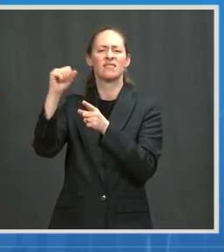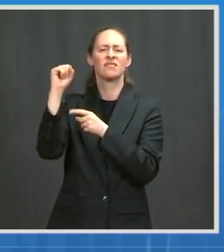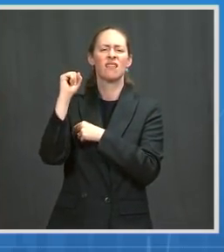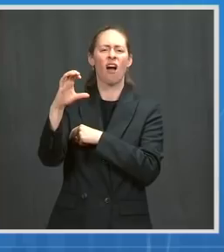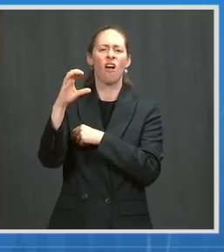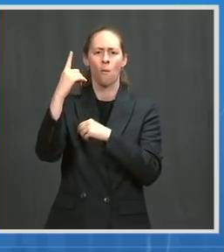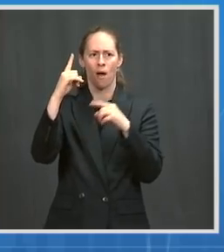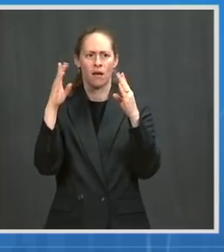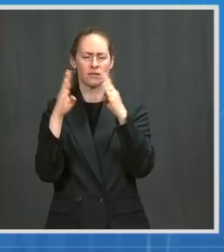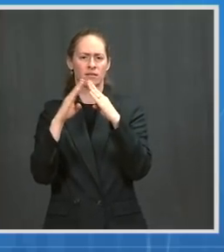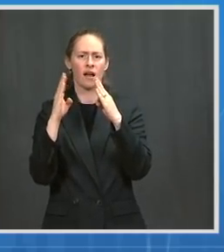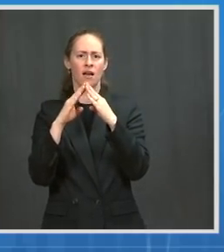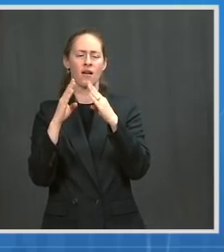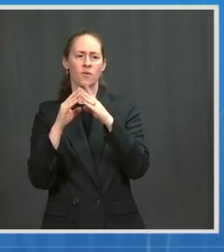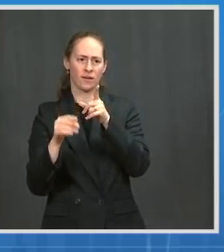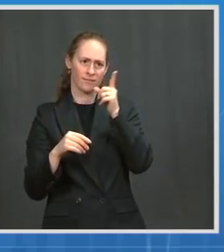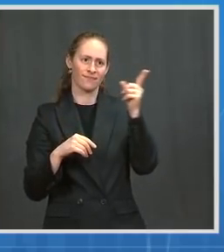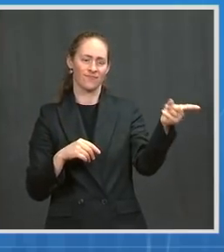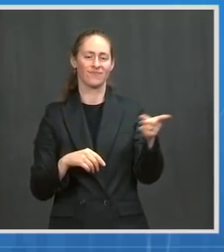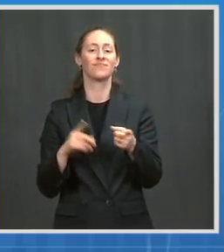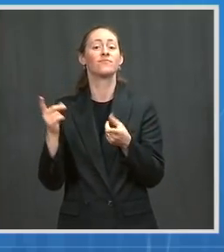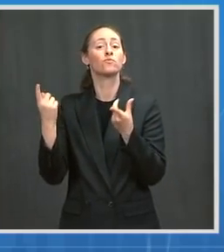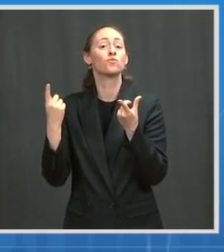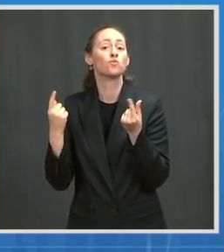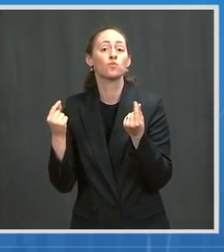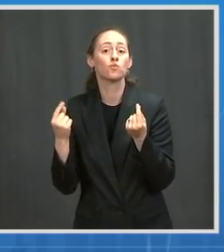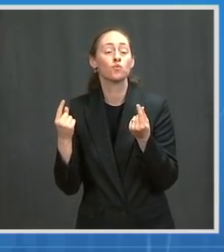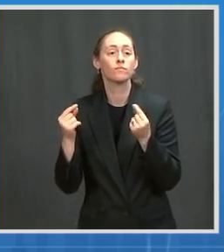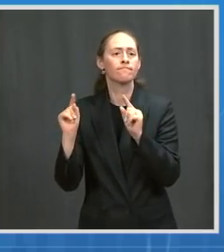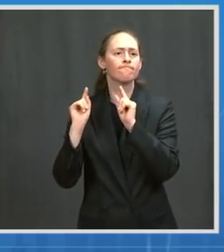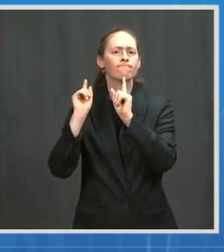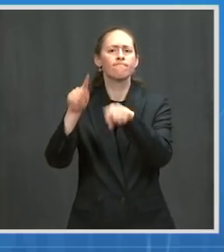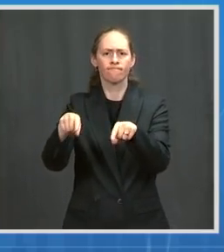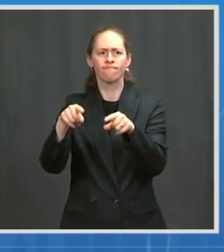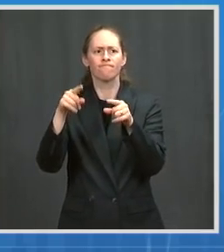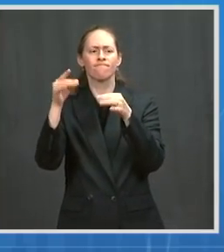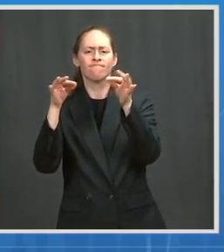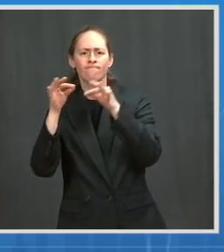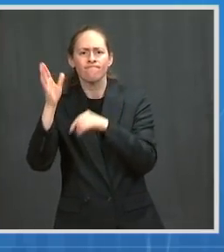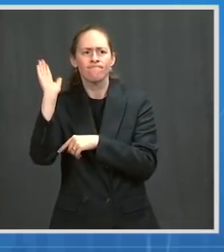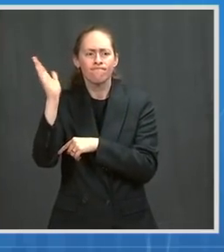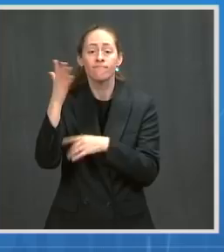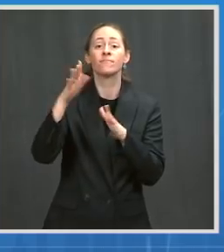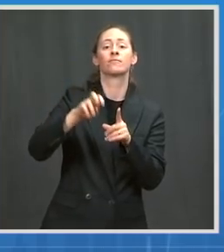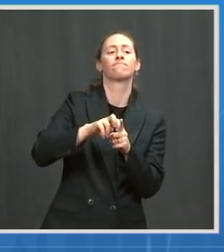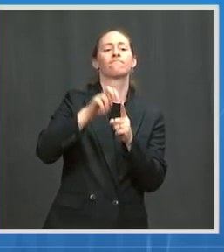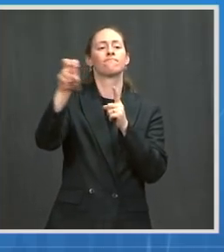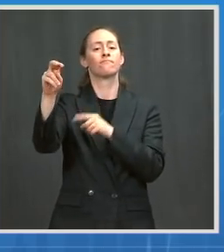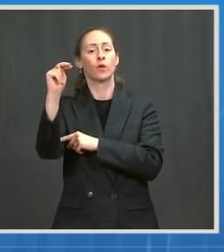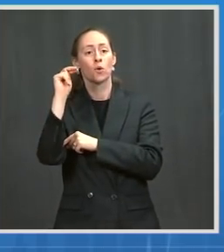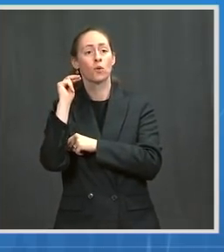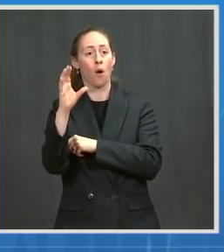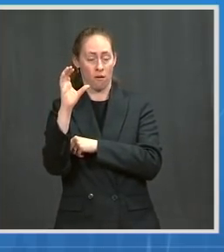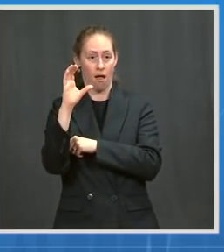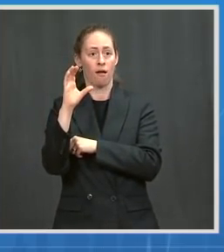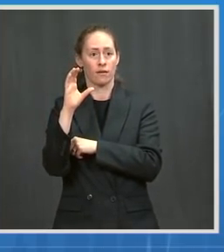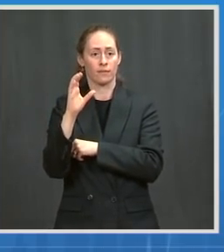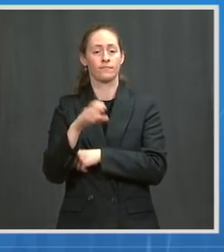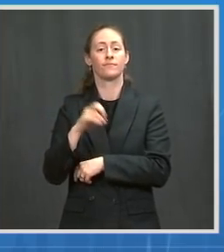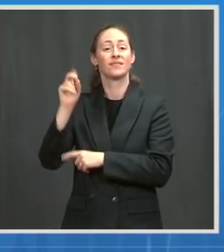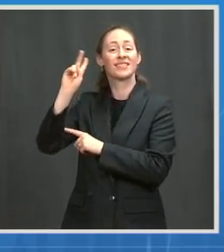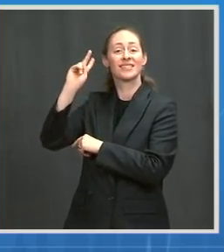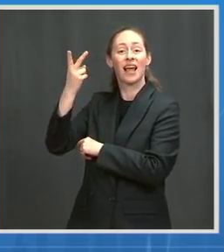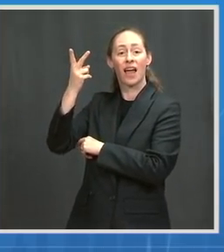state, visiting Raleigh and Charlotte, North Carolina. Yesterday, the second gentleman in Memphis, Tennessee.